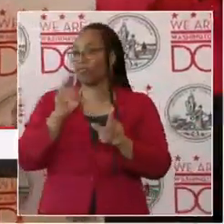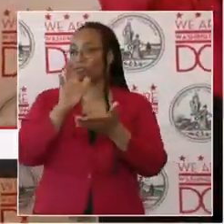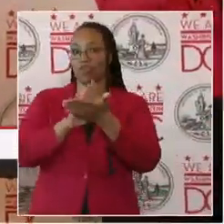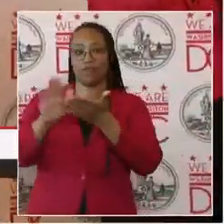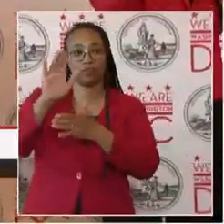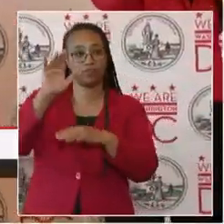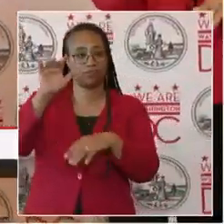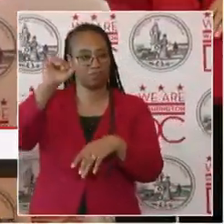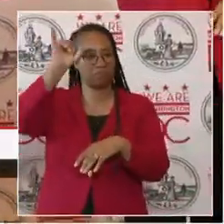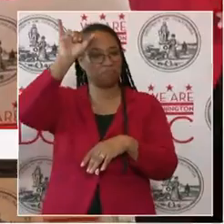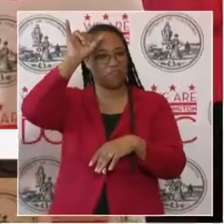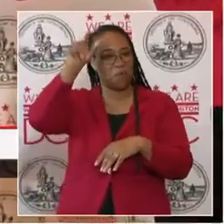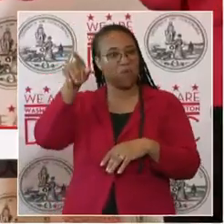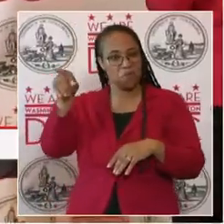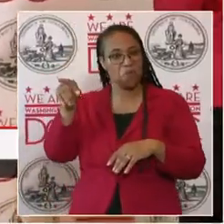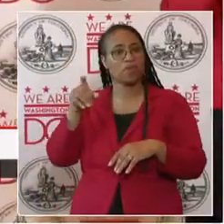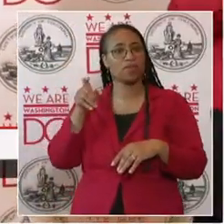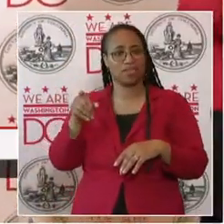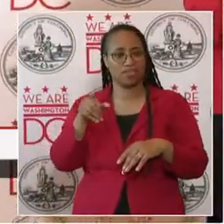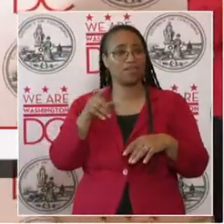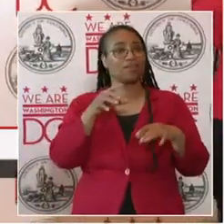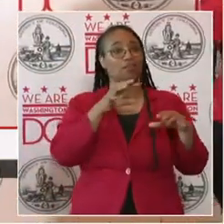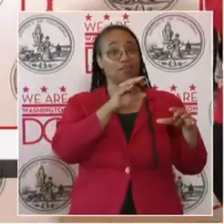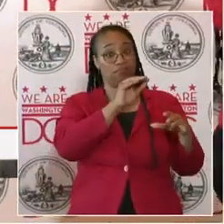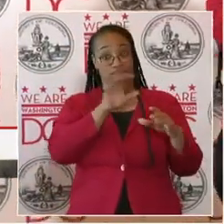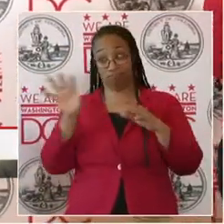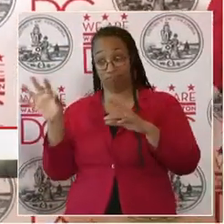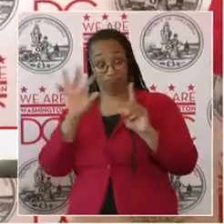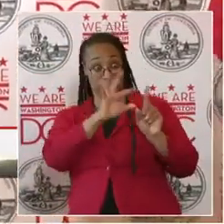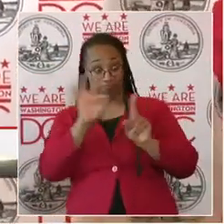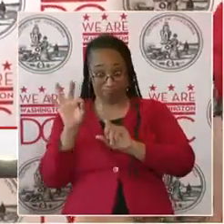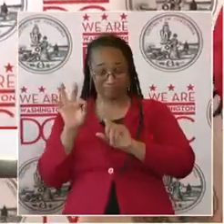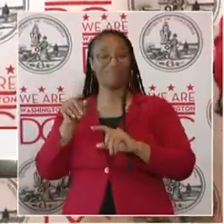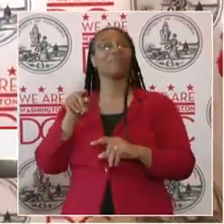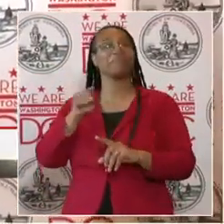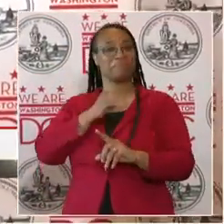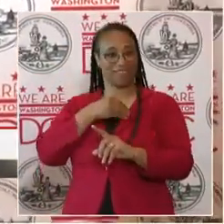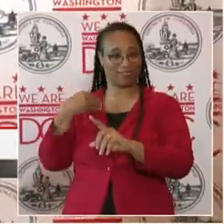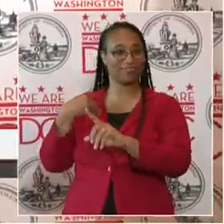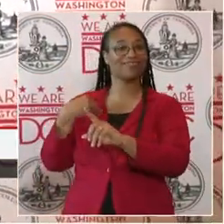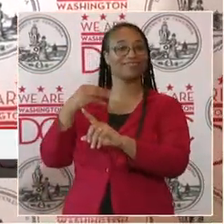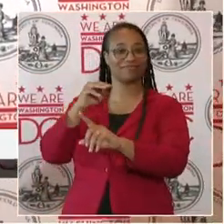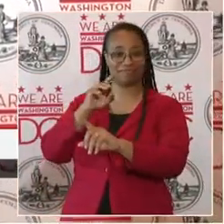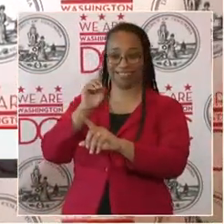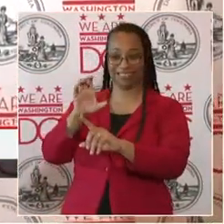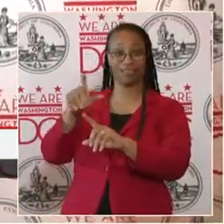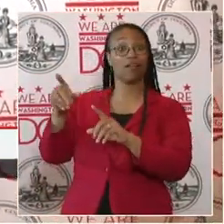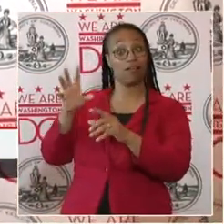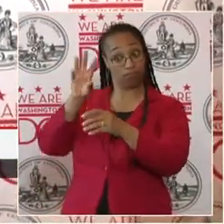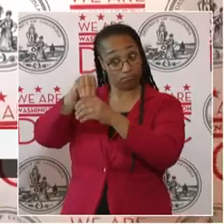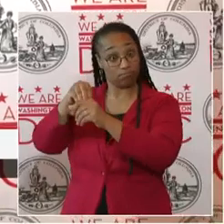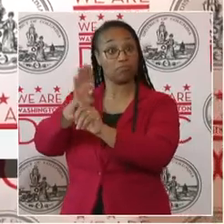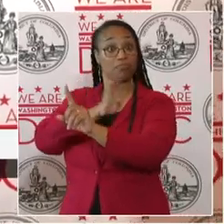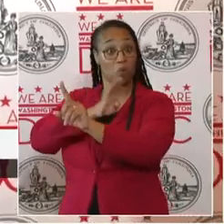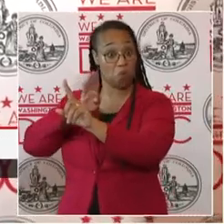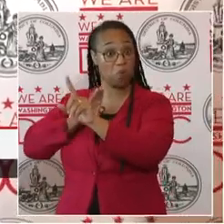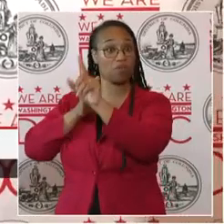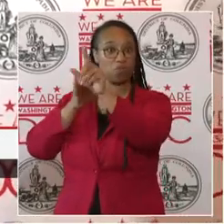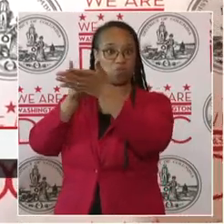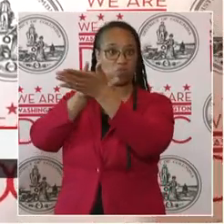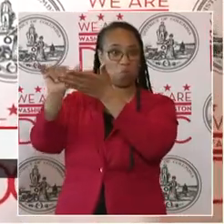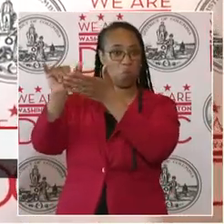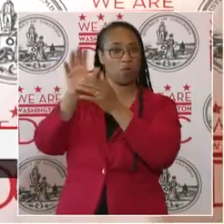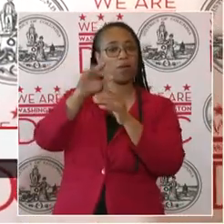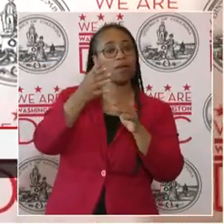elected member of the Amherst Central School District Board of Education in New York. Prior to being at Planned Parenthood